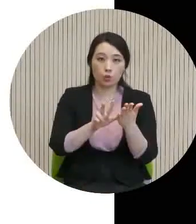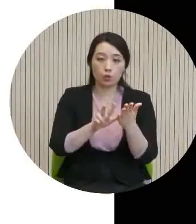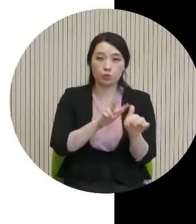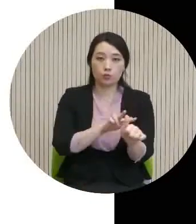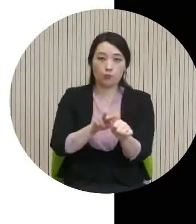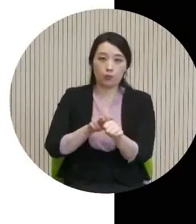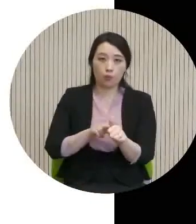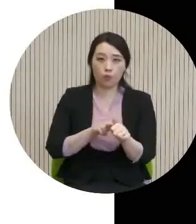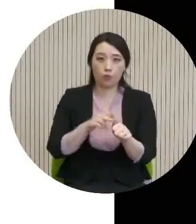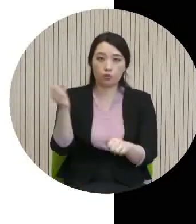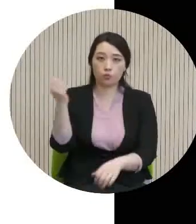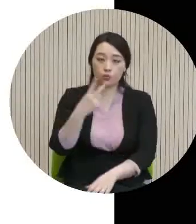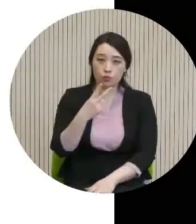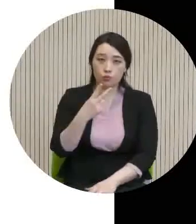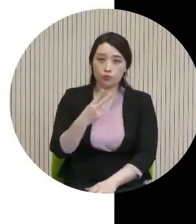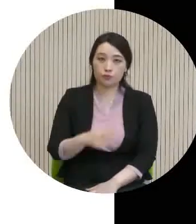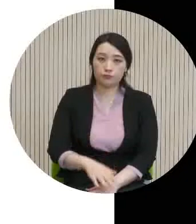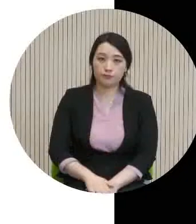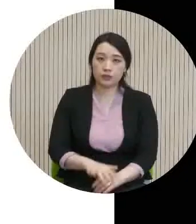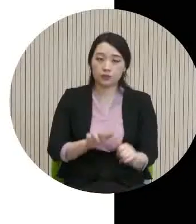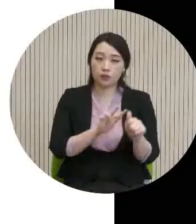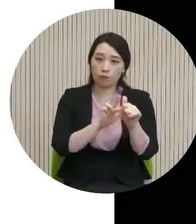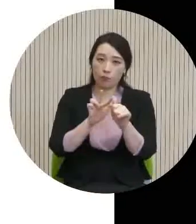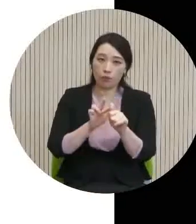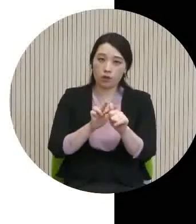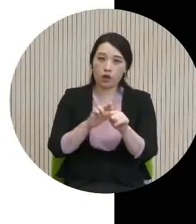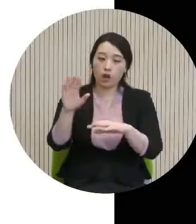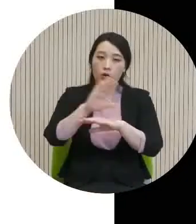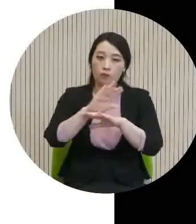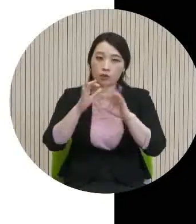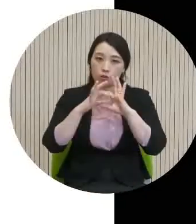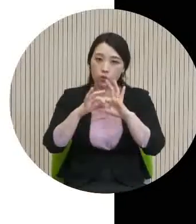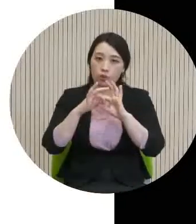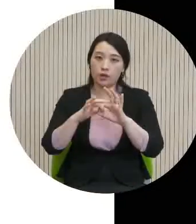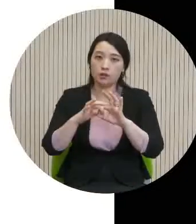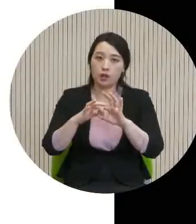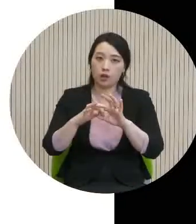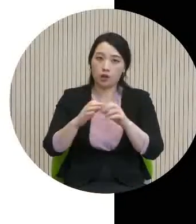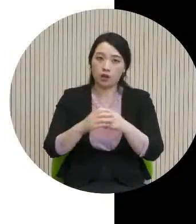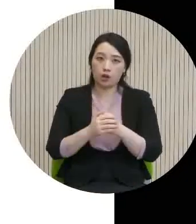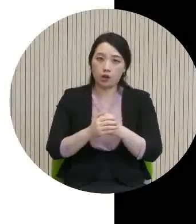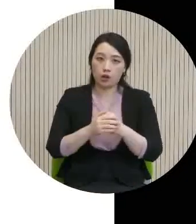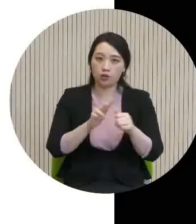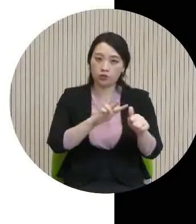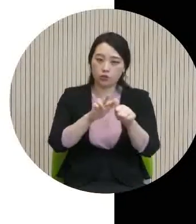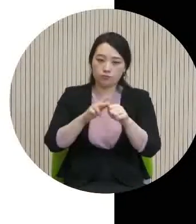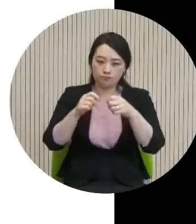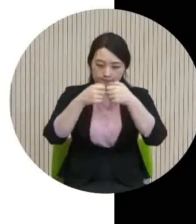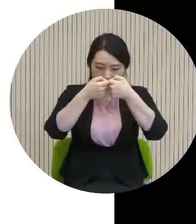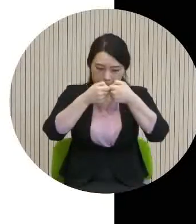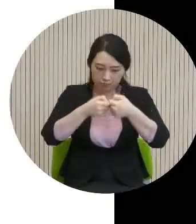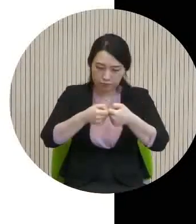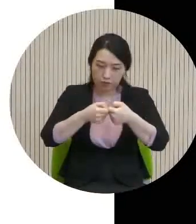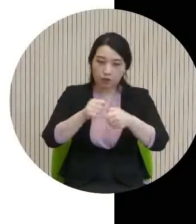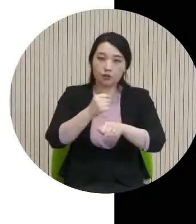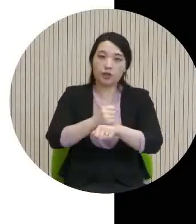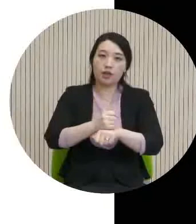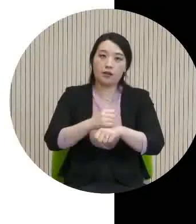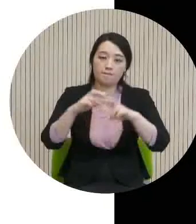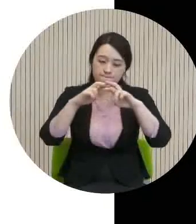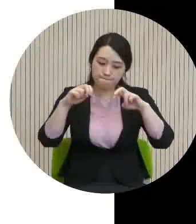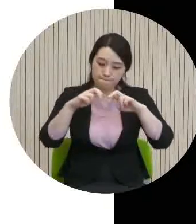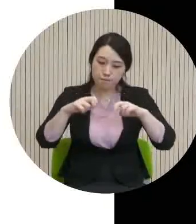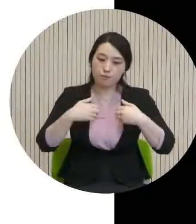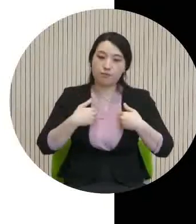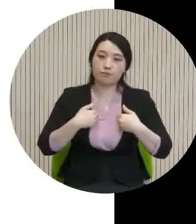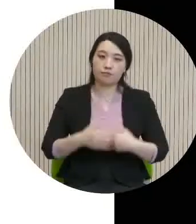computer to analyze data. It is not possible when it is just the human